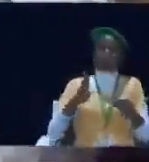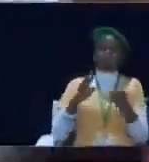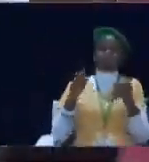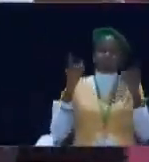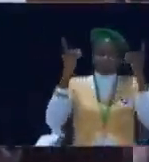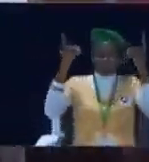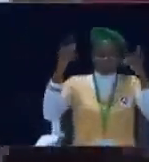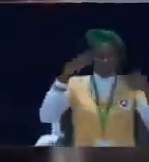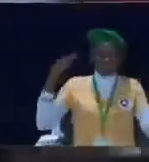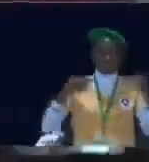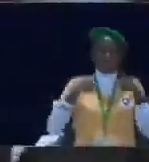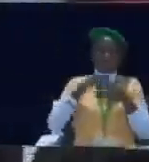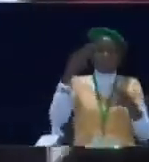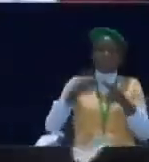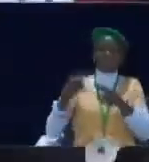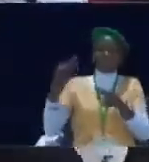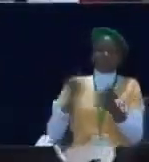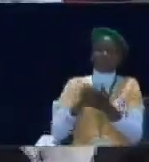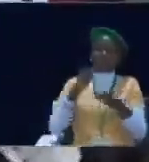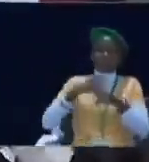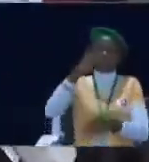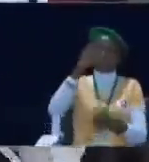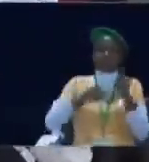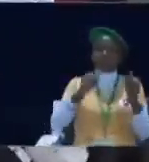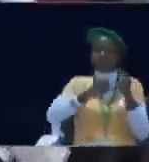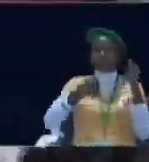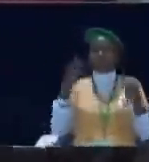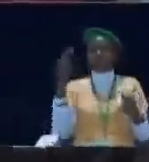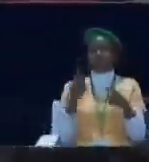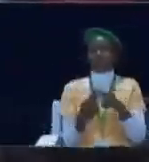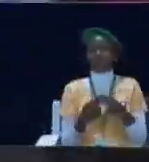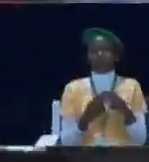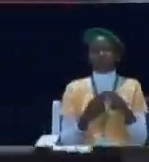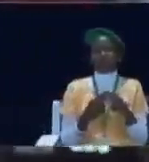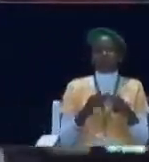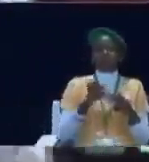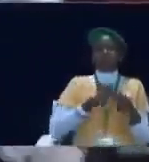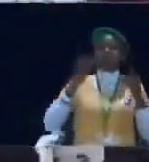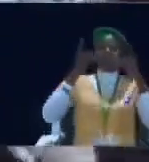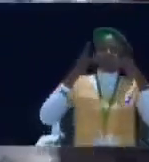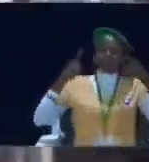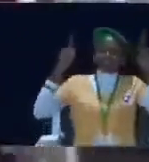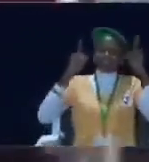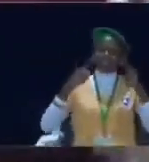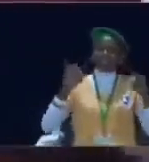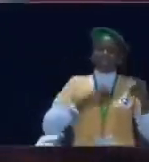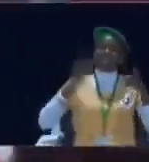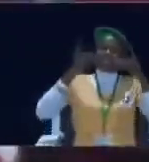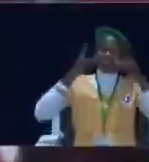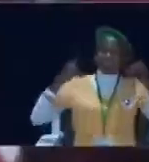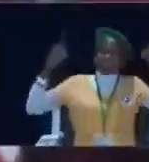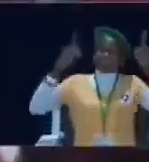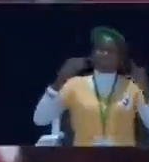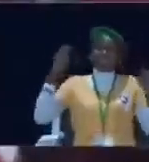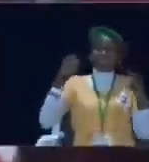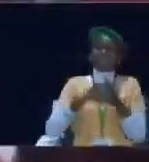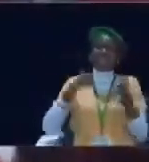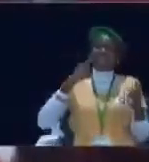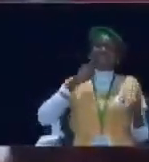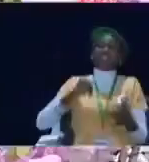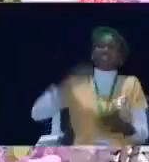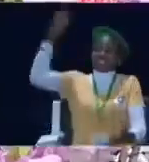for pain. In the name that is above every other name, I decree, I declare, it